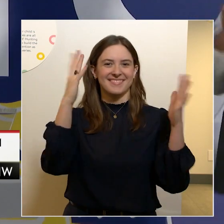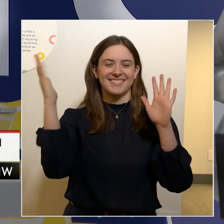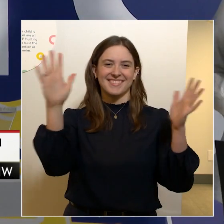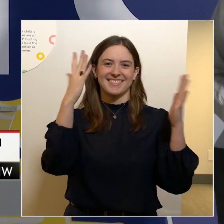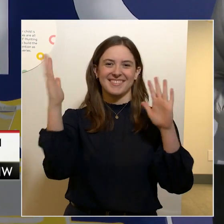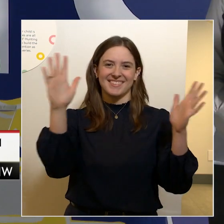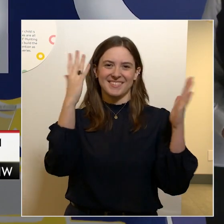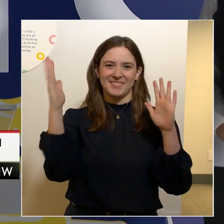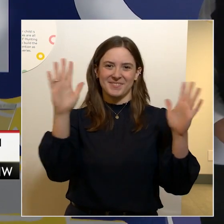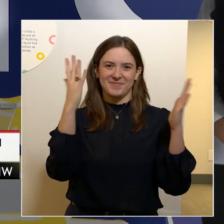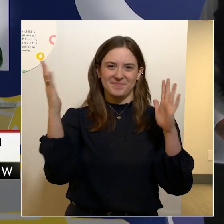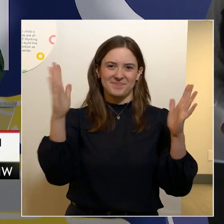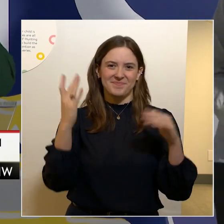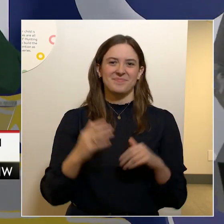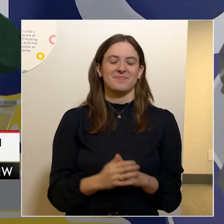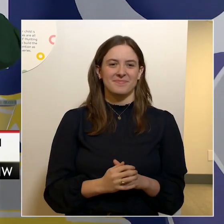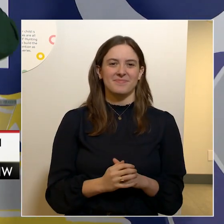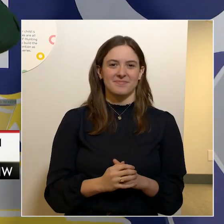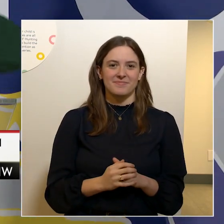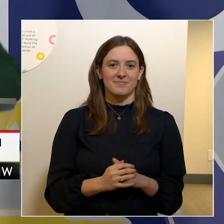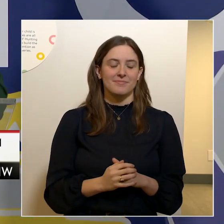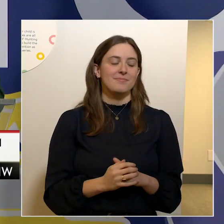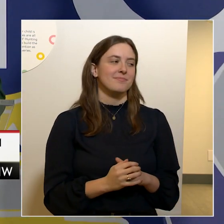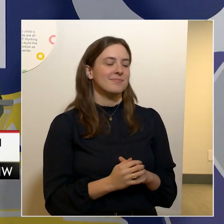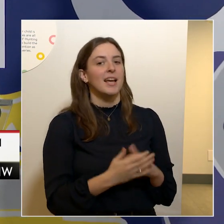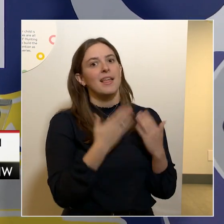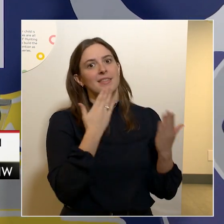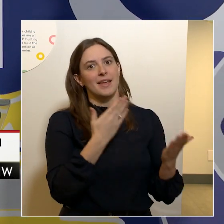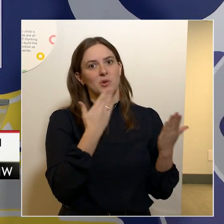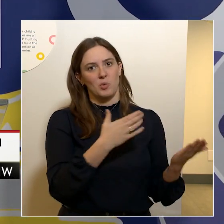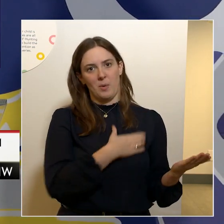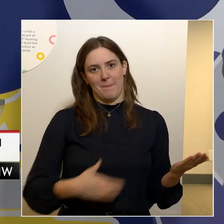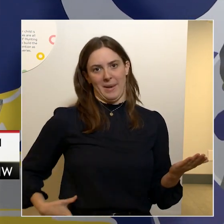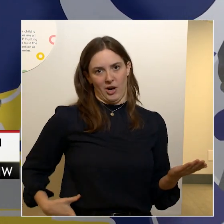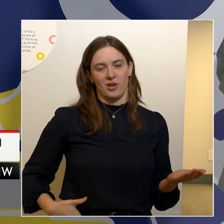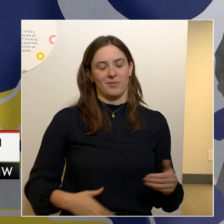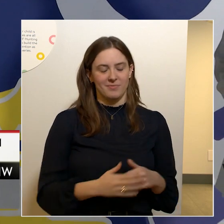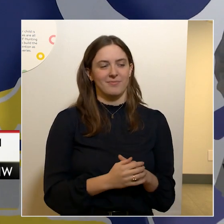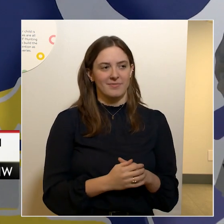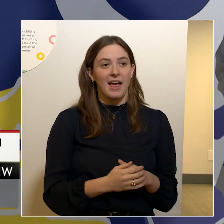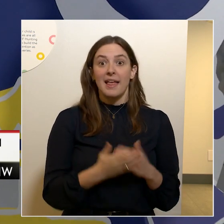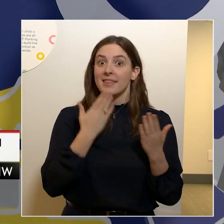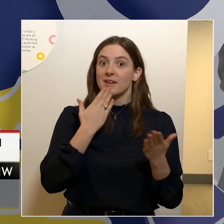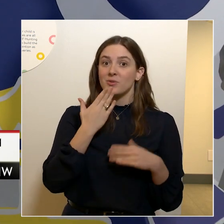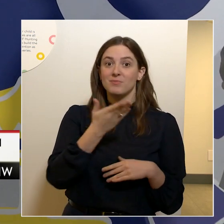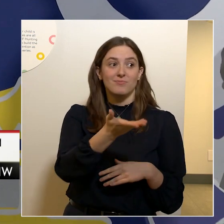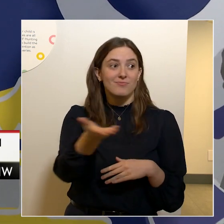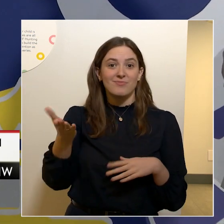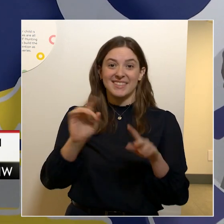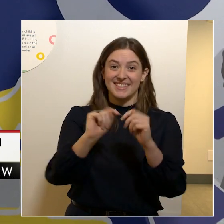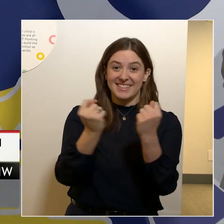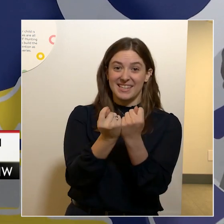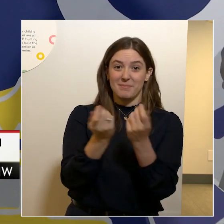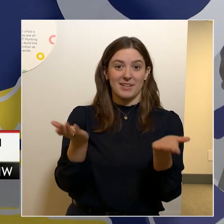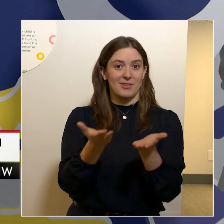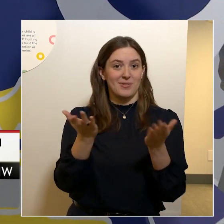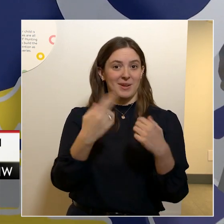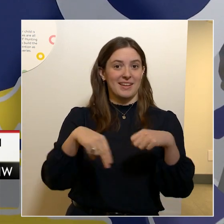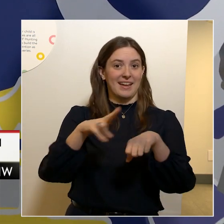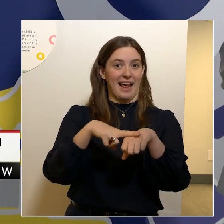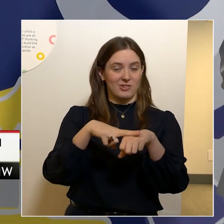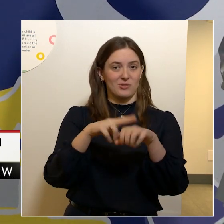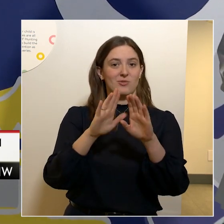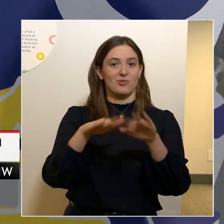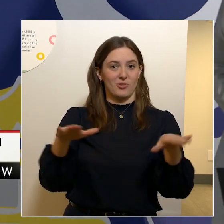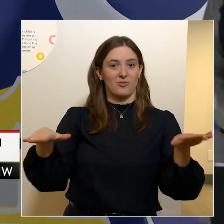Well, thank you, Mayor Bowser, and thank you to the incredible team here at the National Children's Museum. You've created a stunning